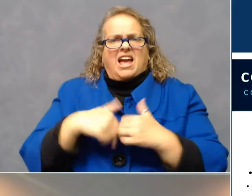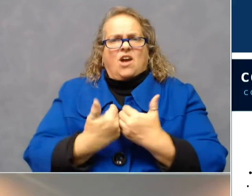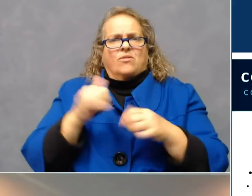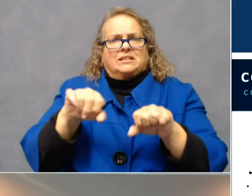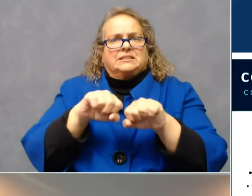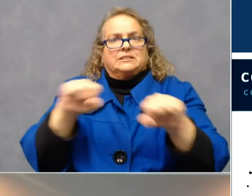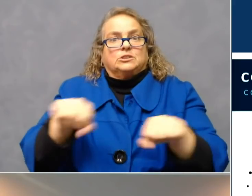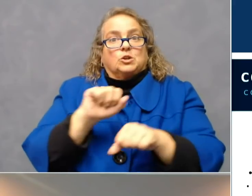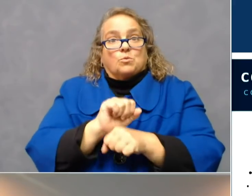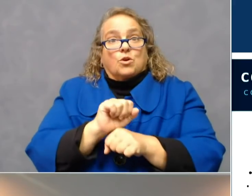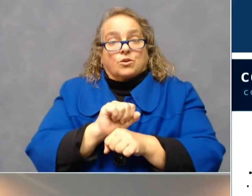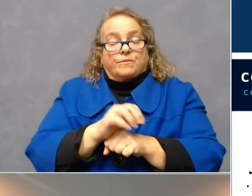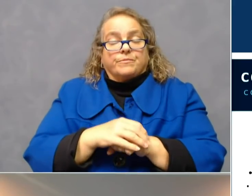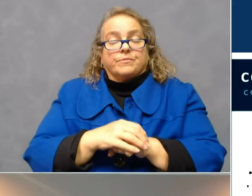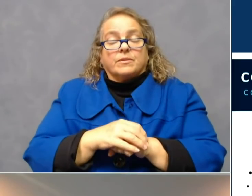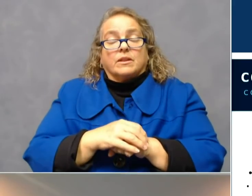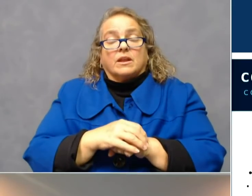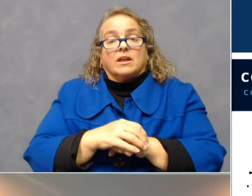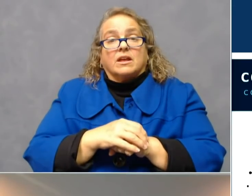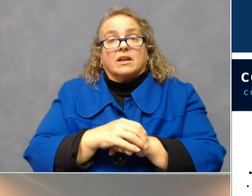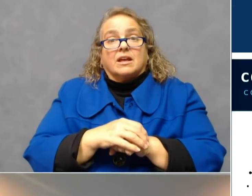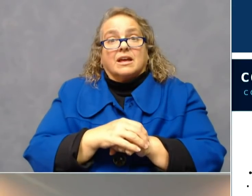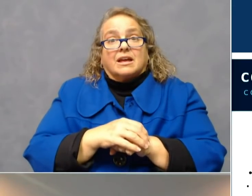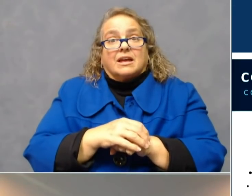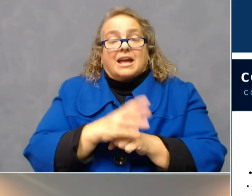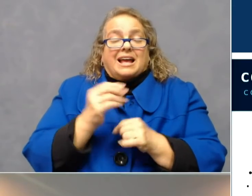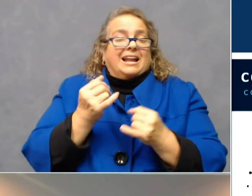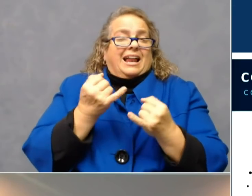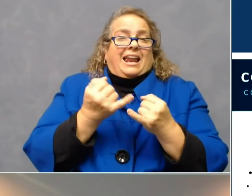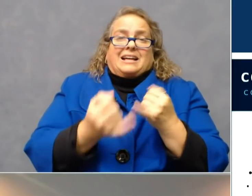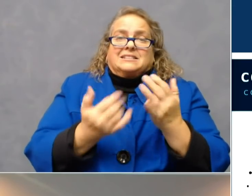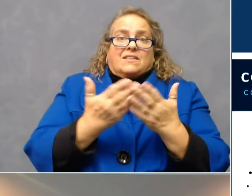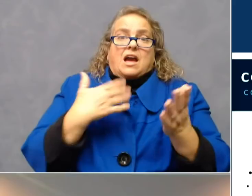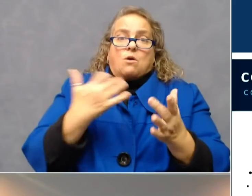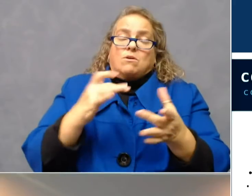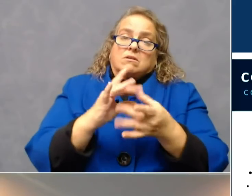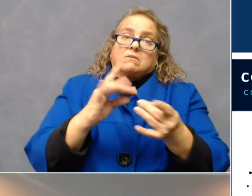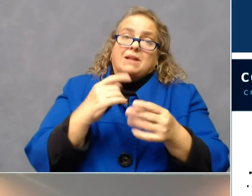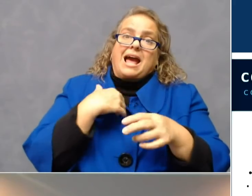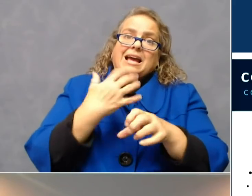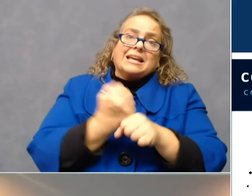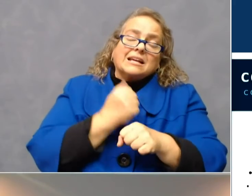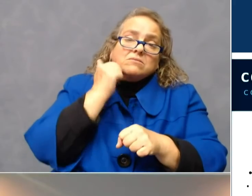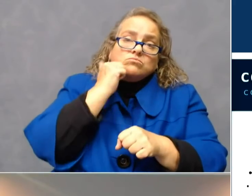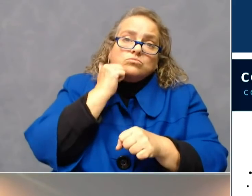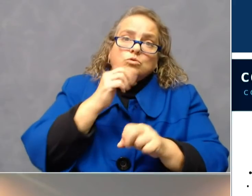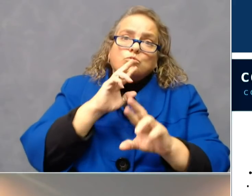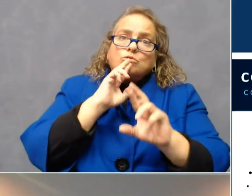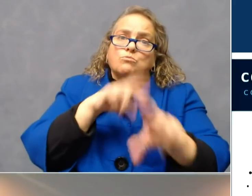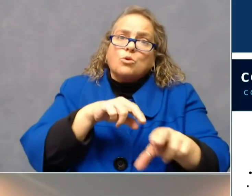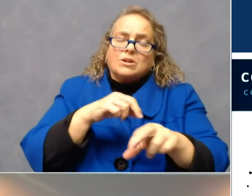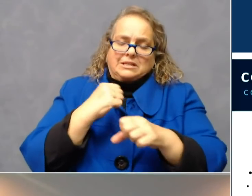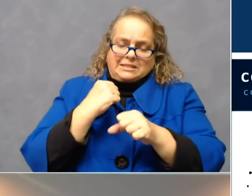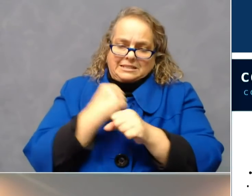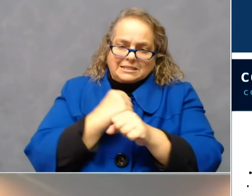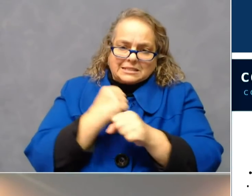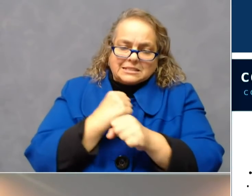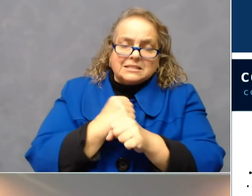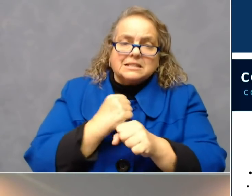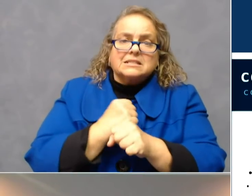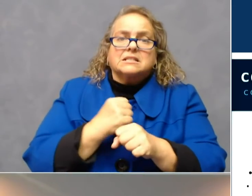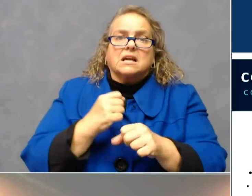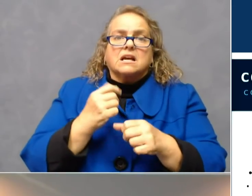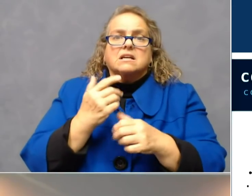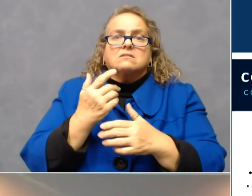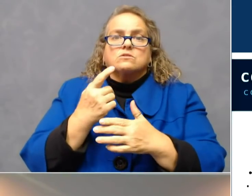comment, I get daily reports on the statistics of contacts reached and cases that we've reached that